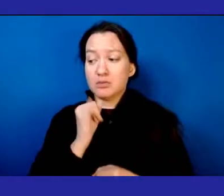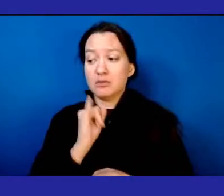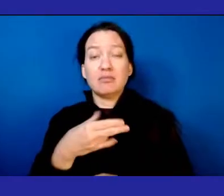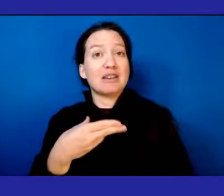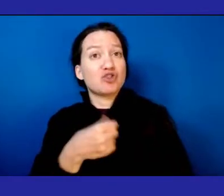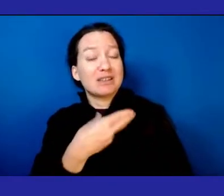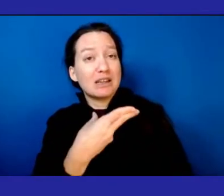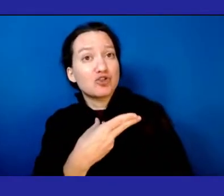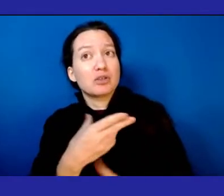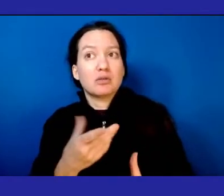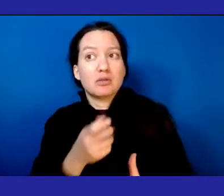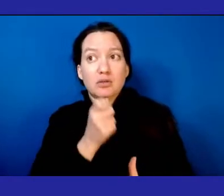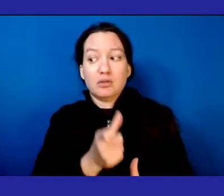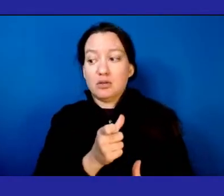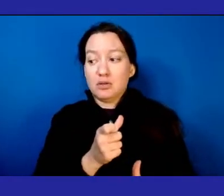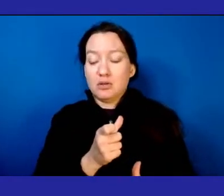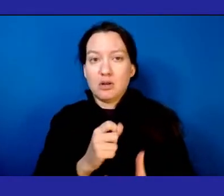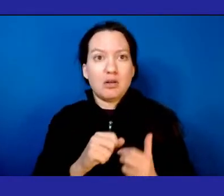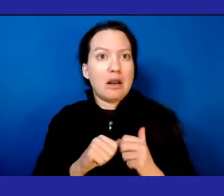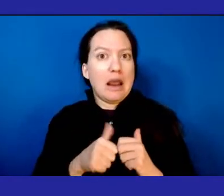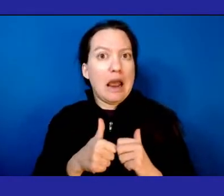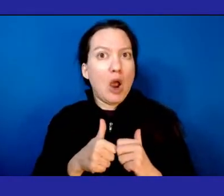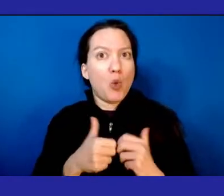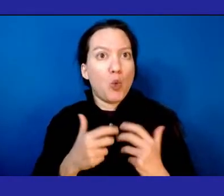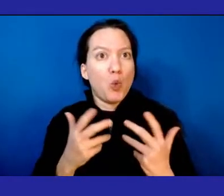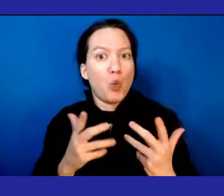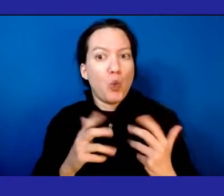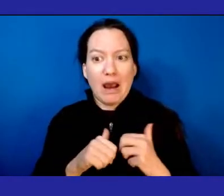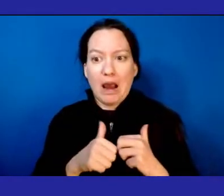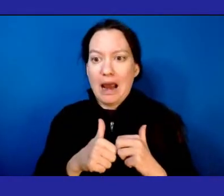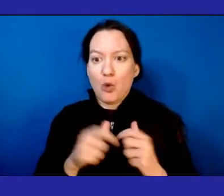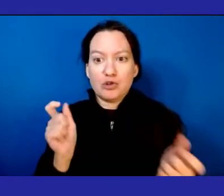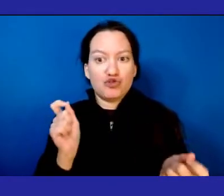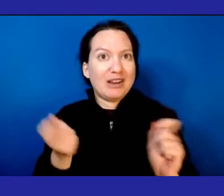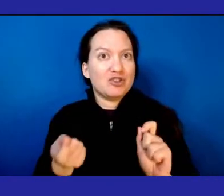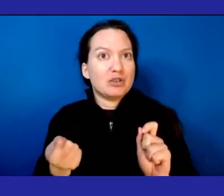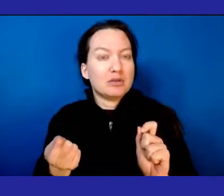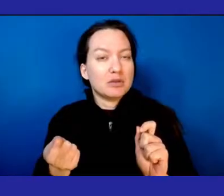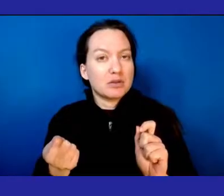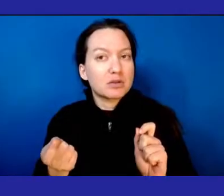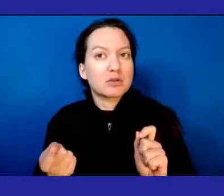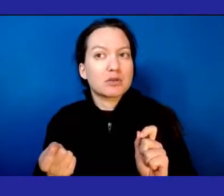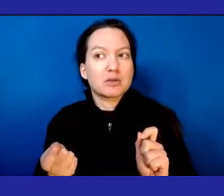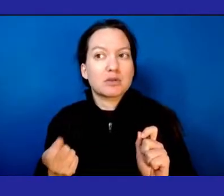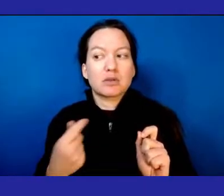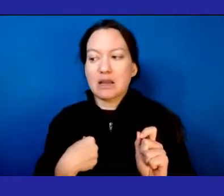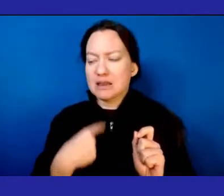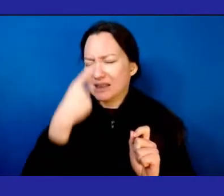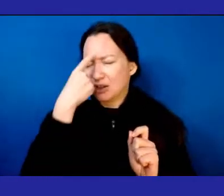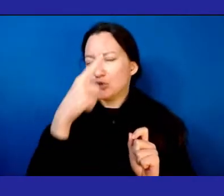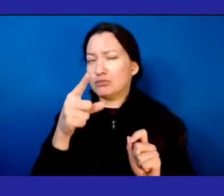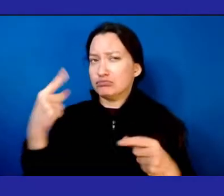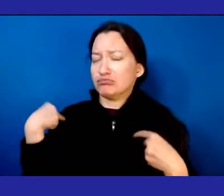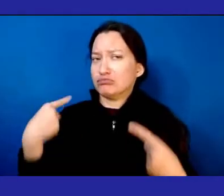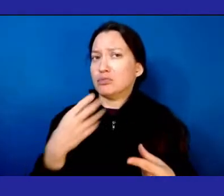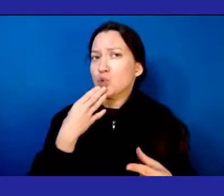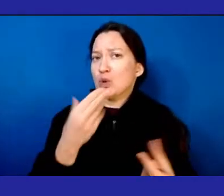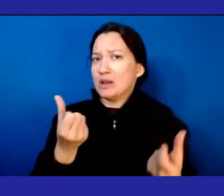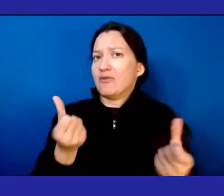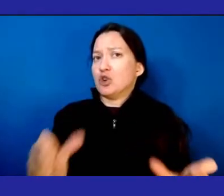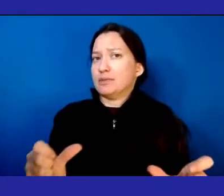Hospitals, right? And how to change that. But I think you've been doing good